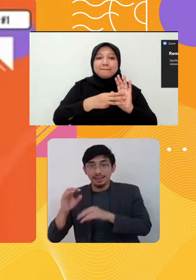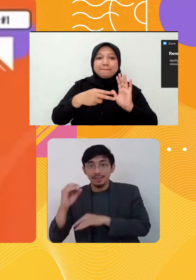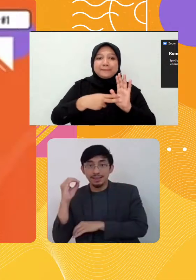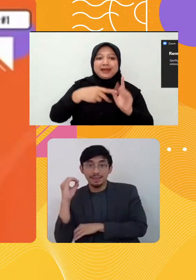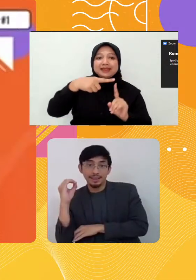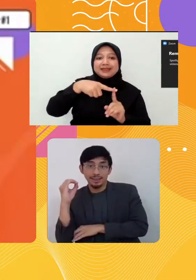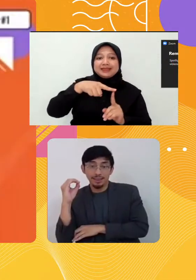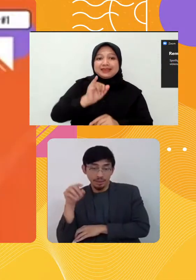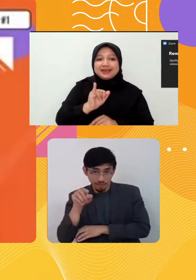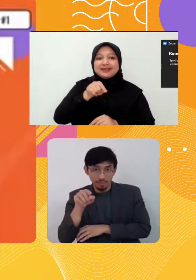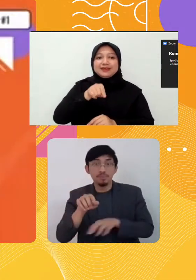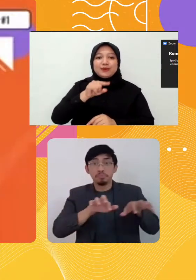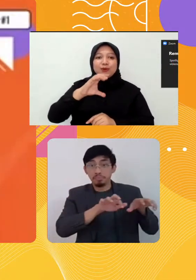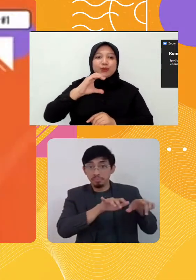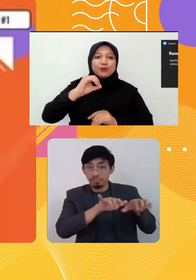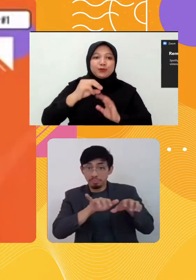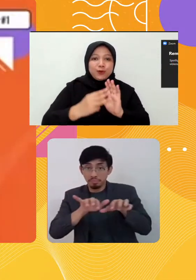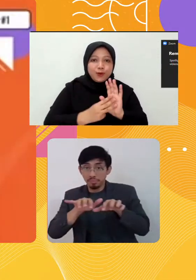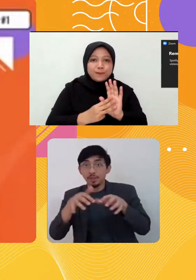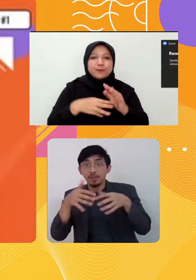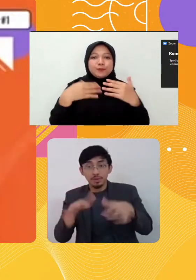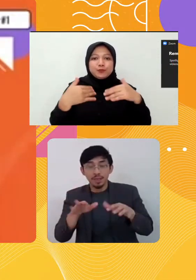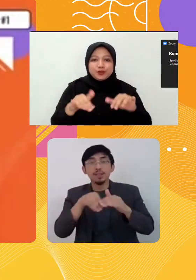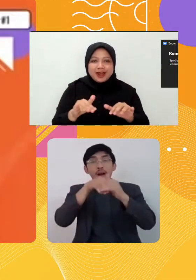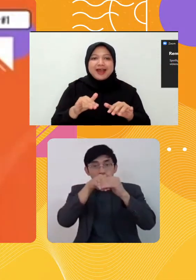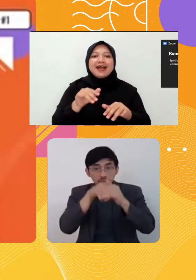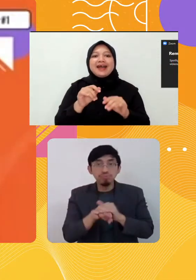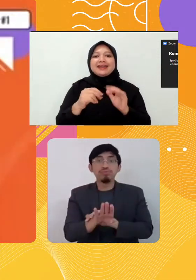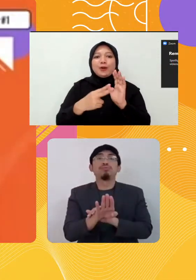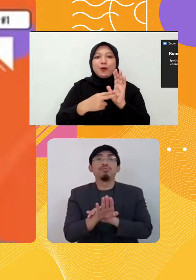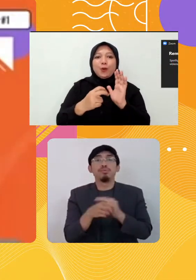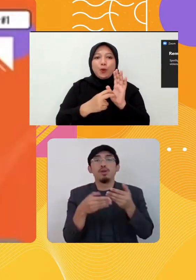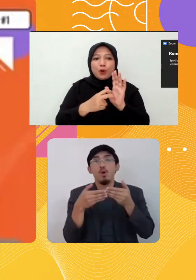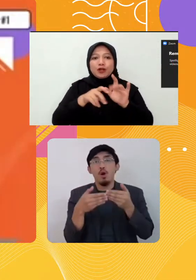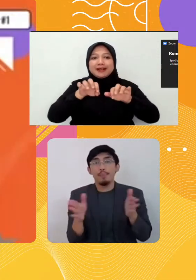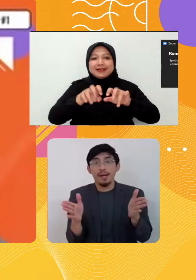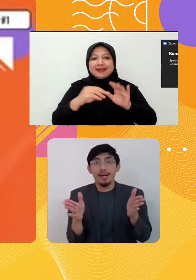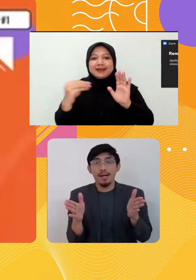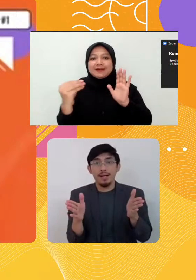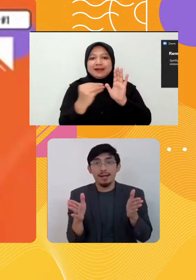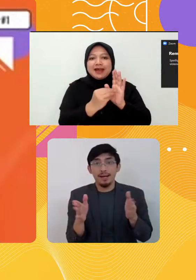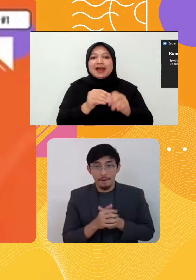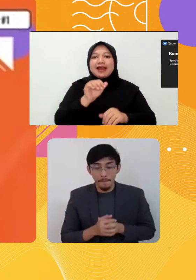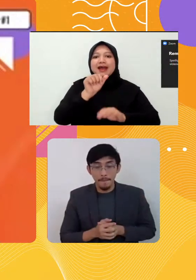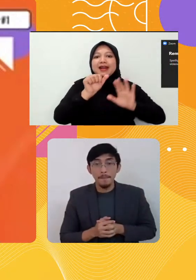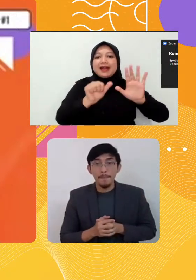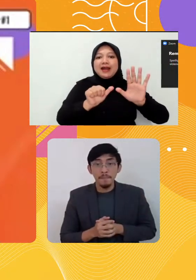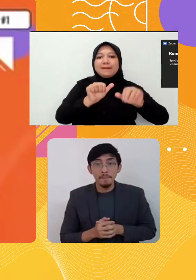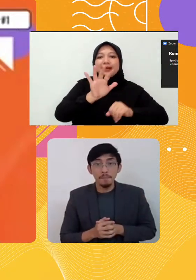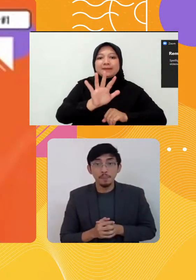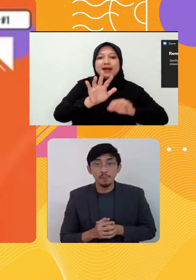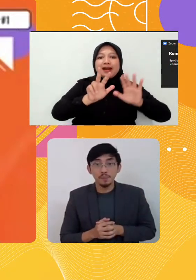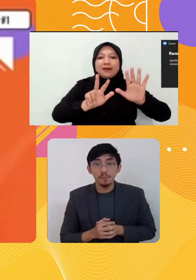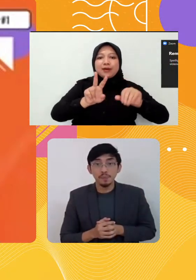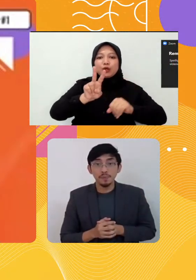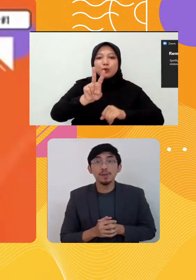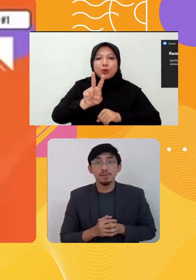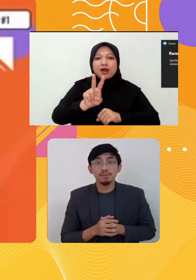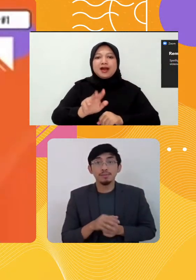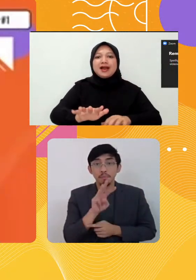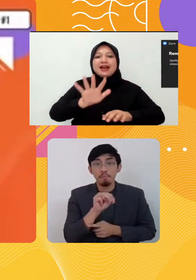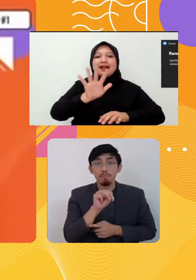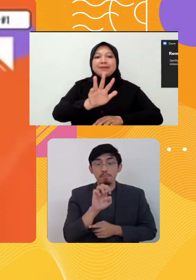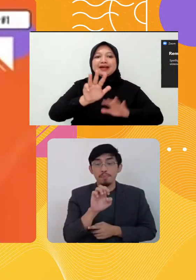65825990. And we would like to know more about where you're from, what are the activities of your platform